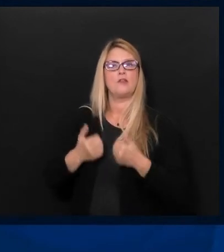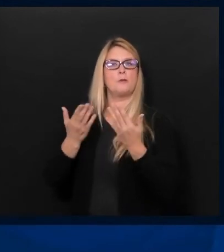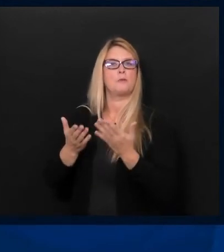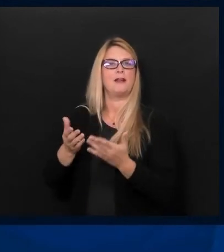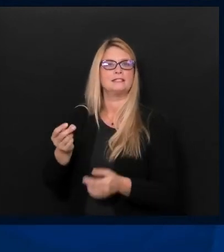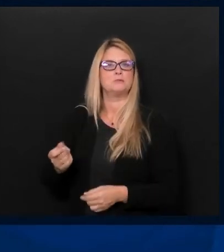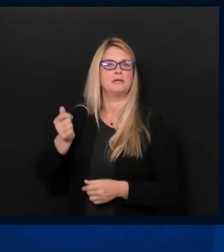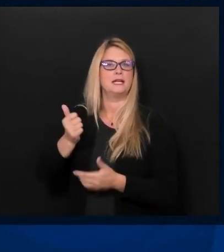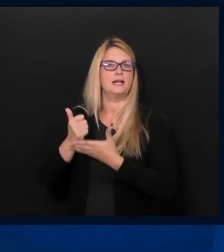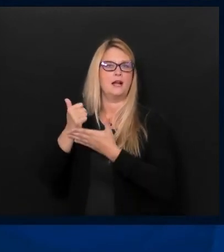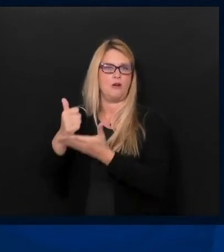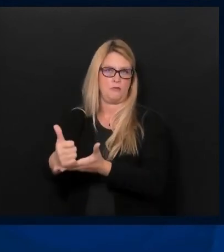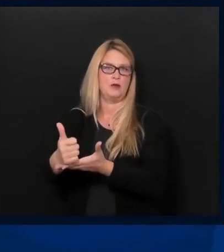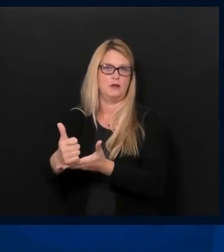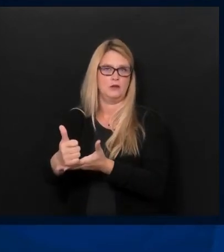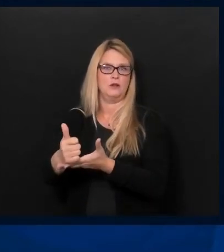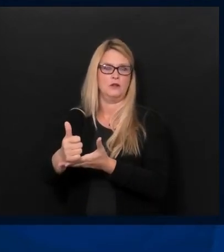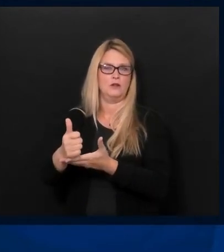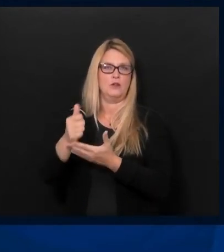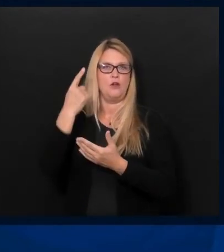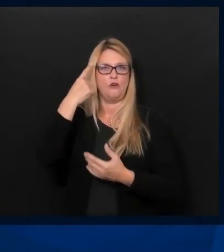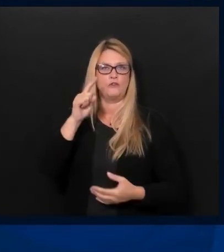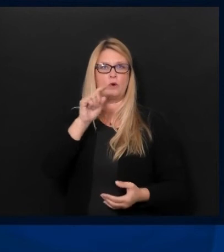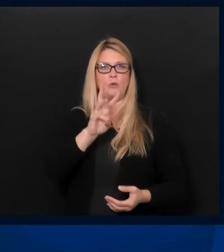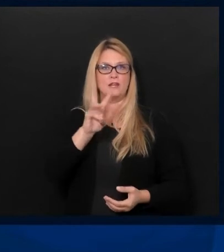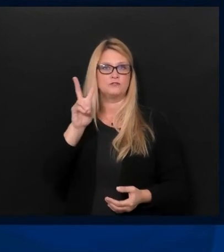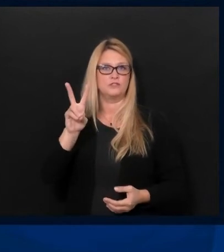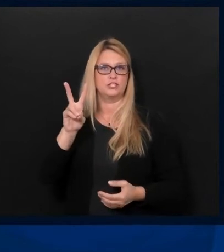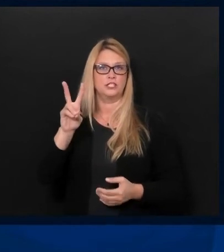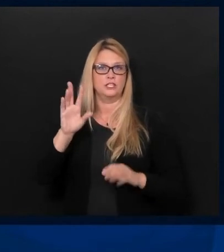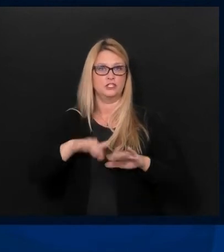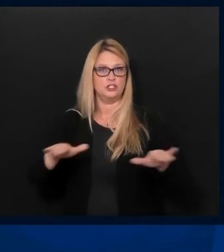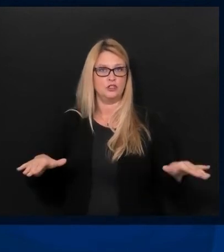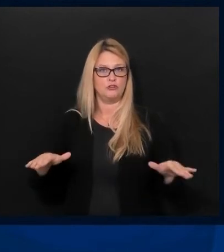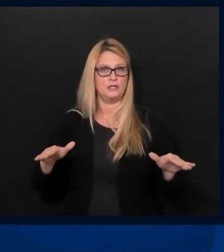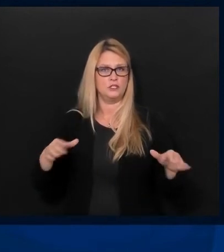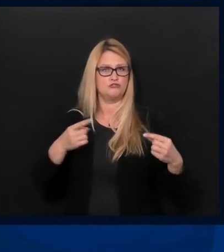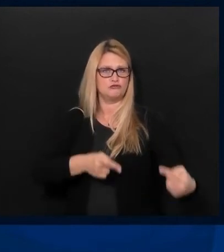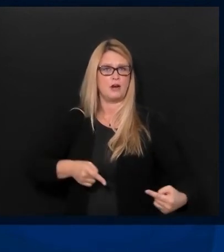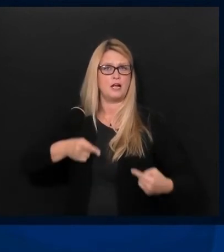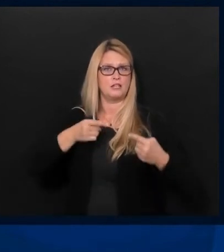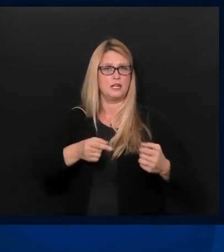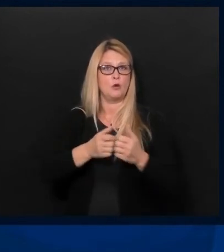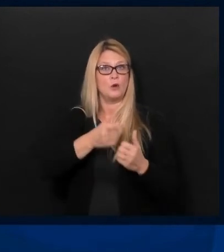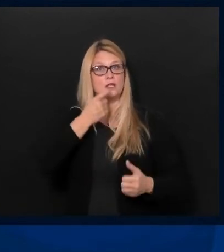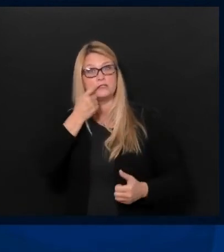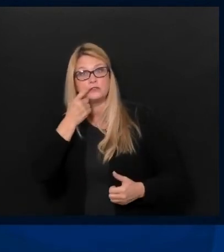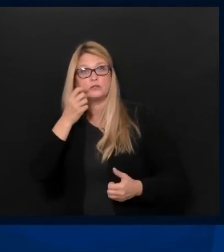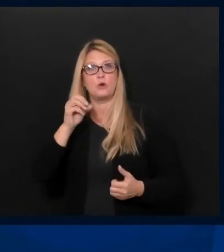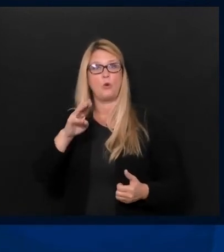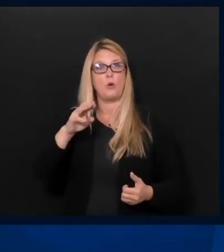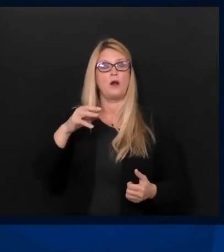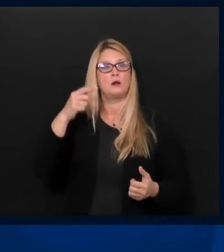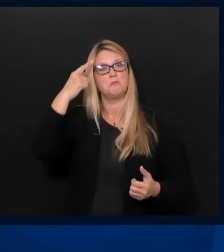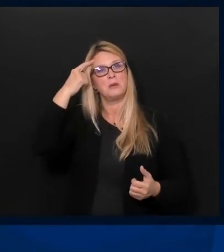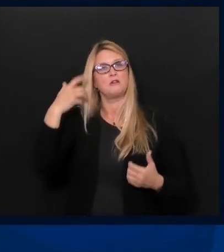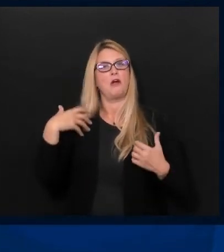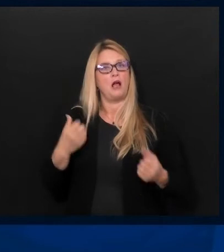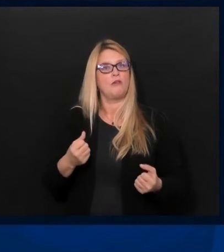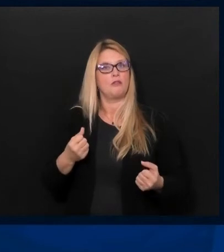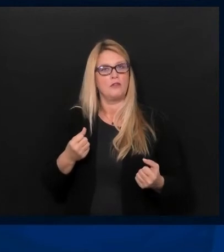help for West Virginia children struggling with addiction or mental health issues.